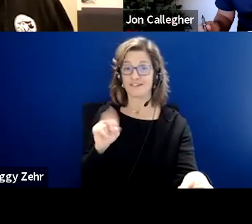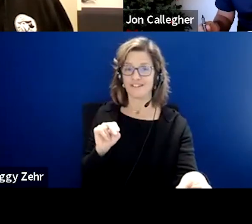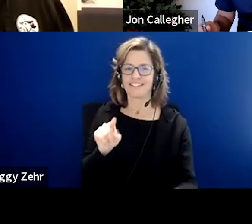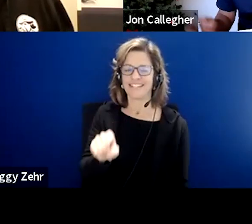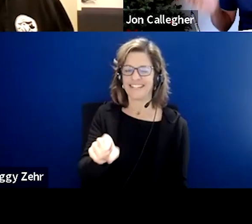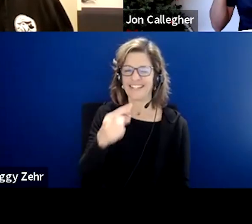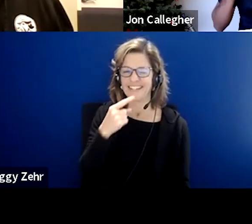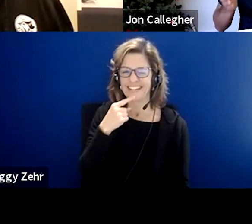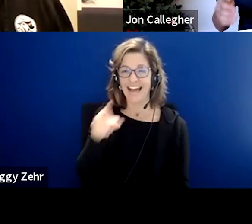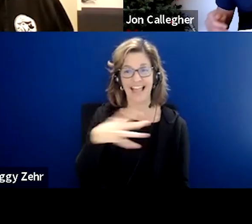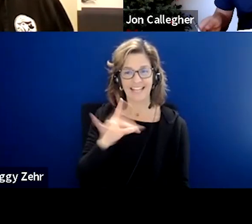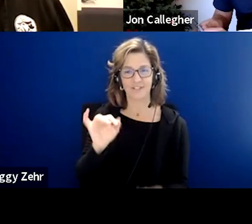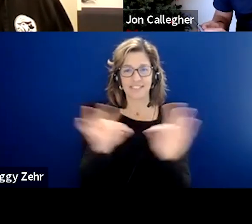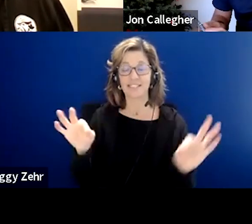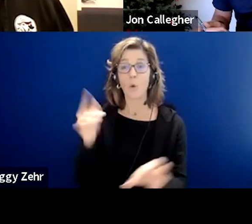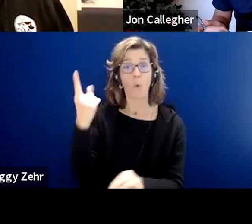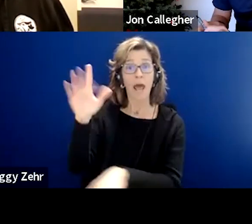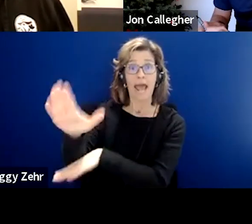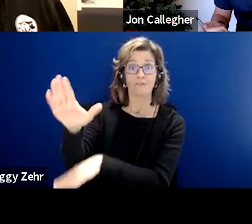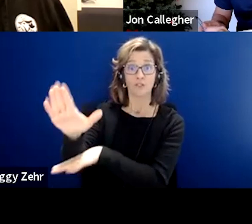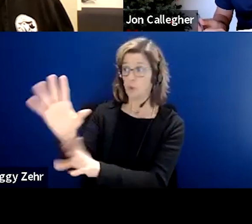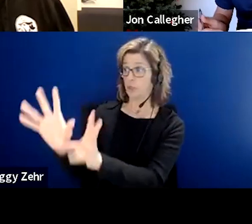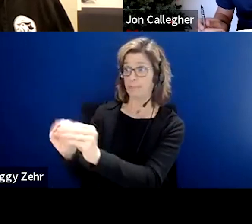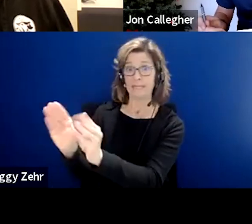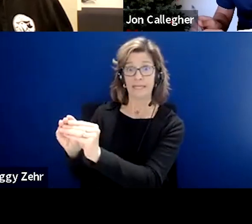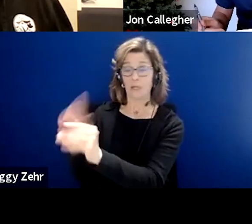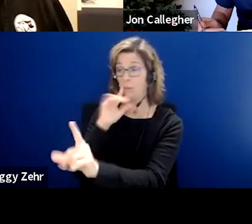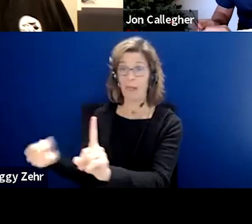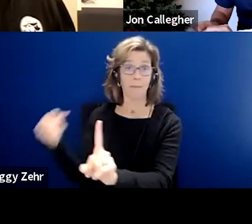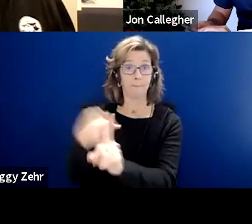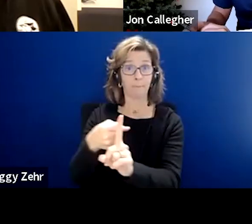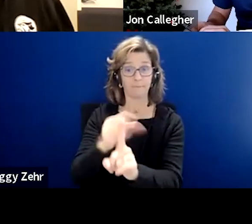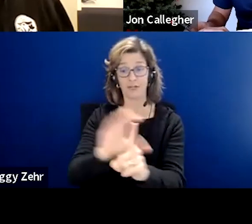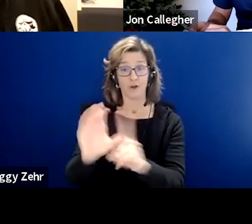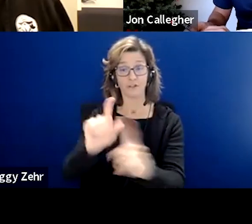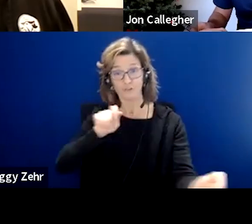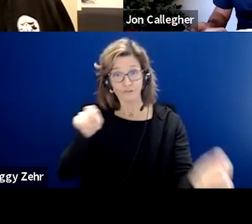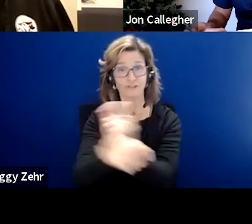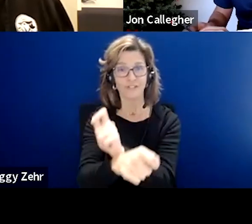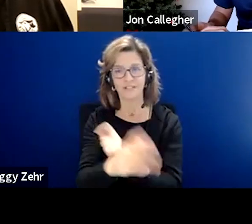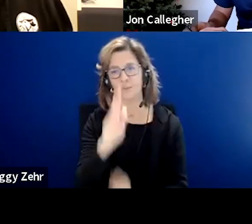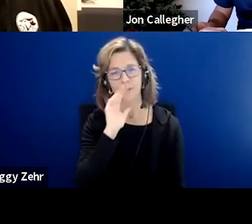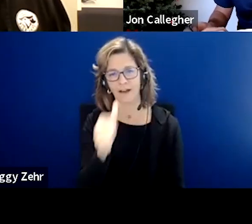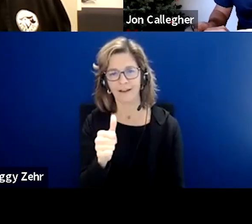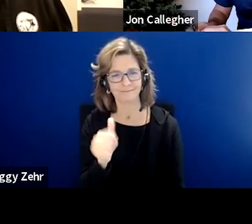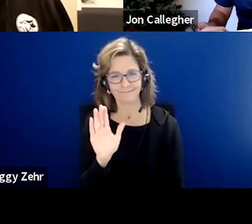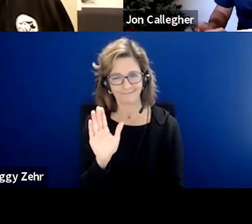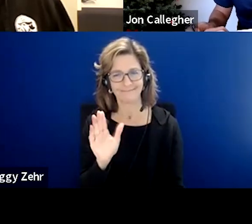Afternoon seminar does not equal culture change. Well said, Paul. But